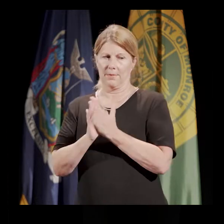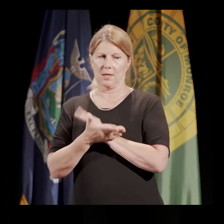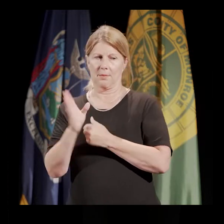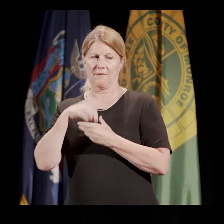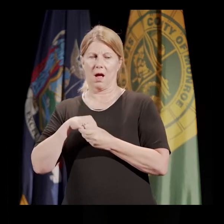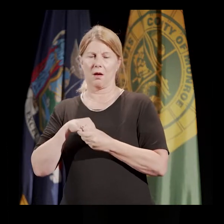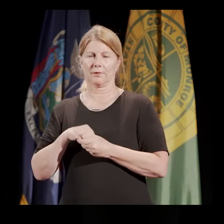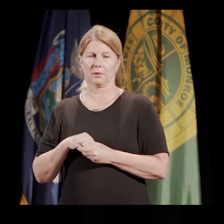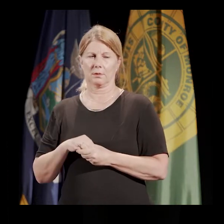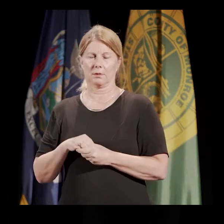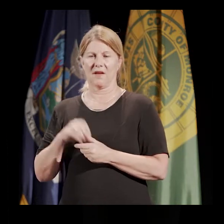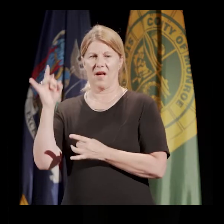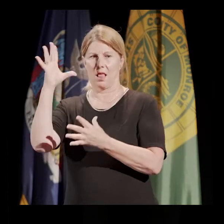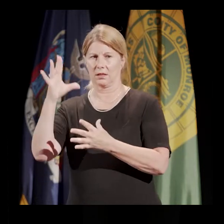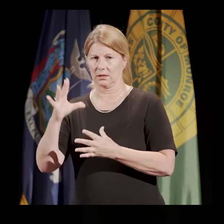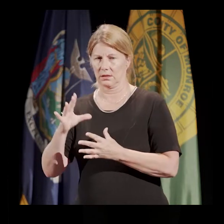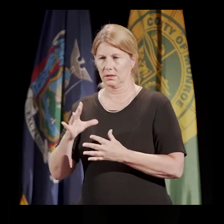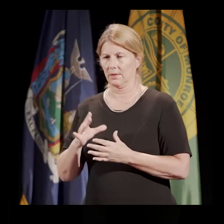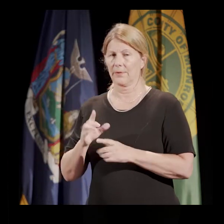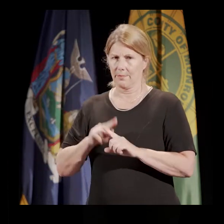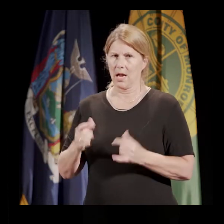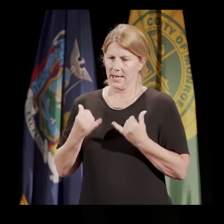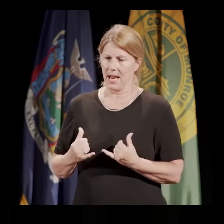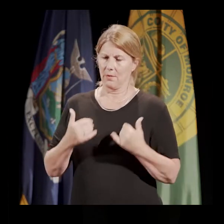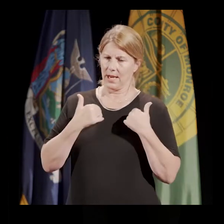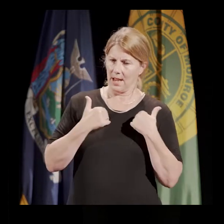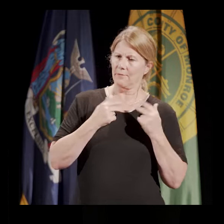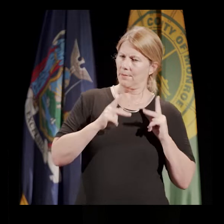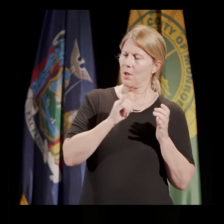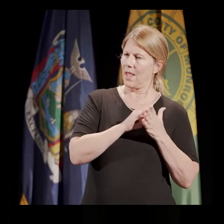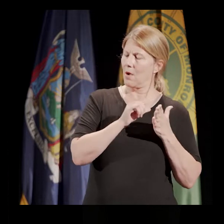credible messengers and coaches who can show them a positive way.